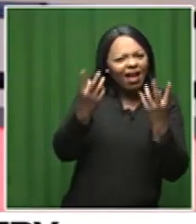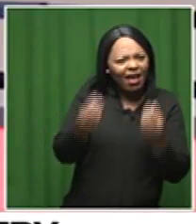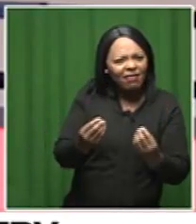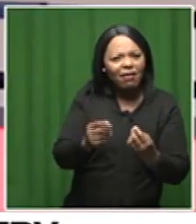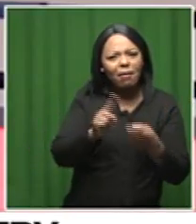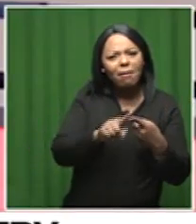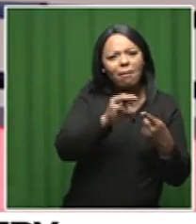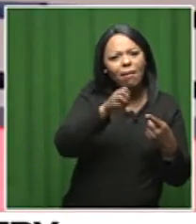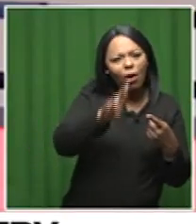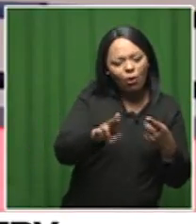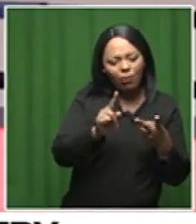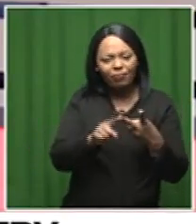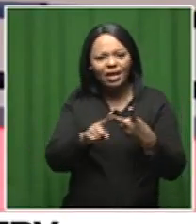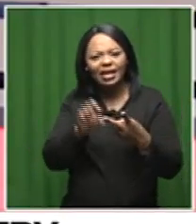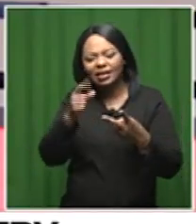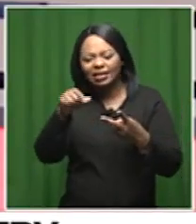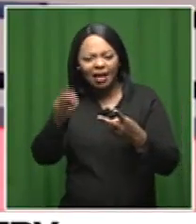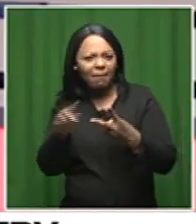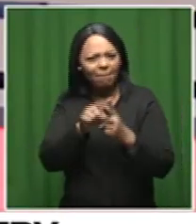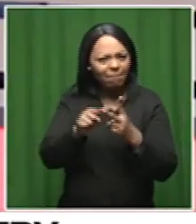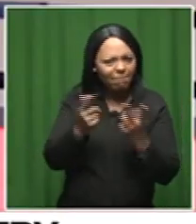different ideas?